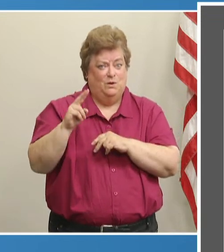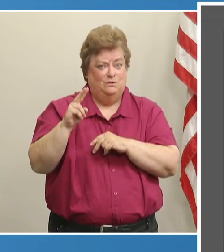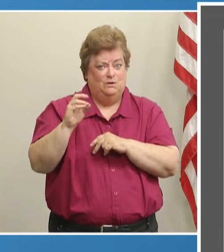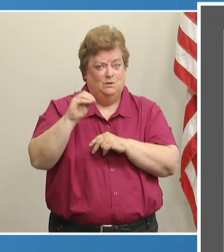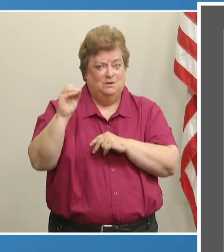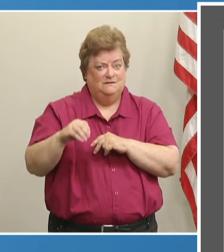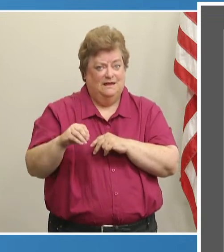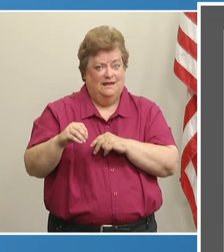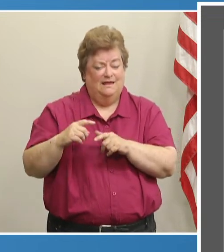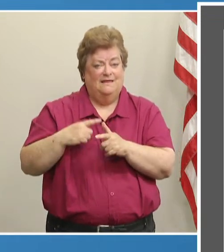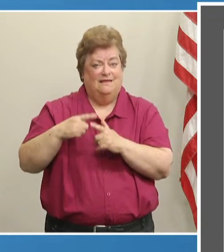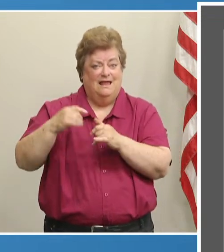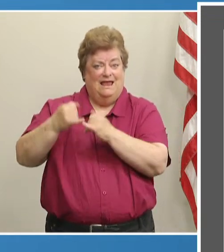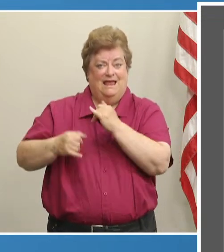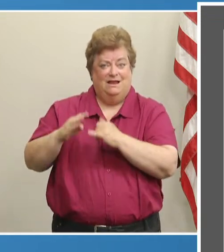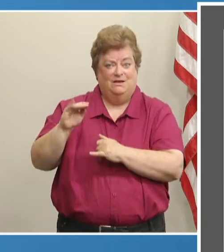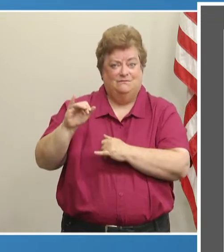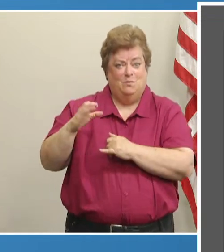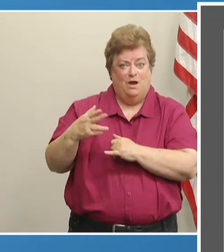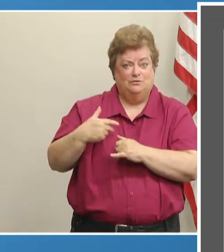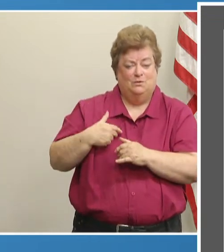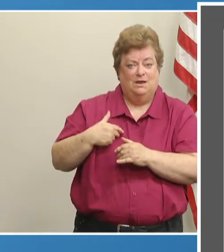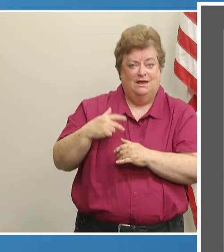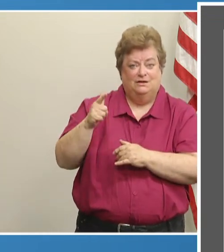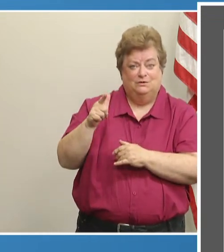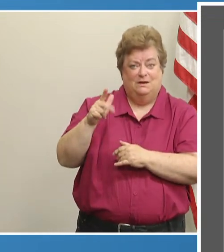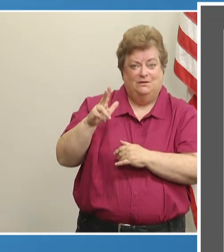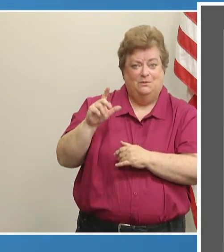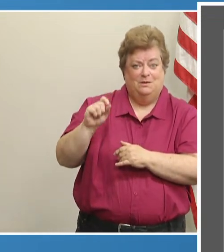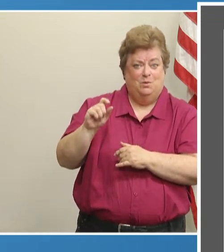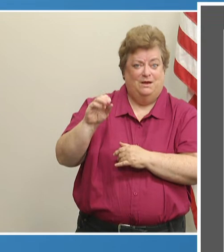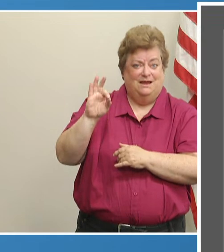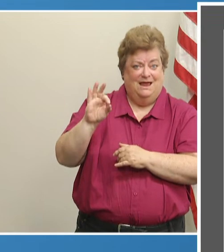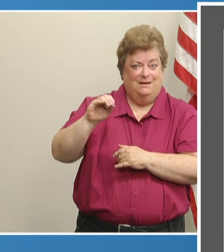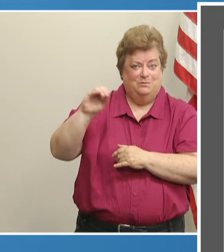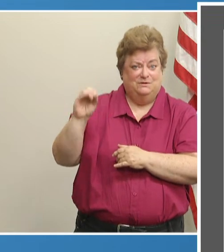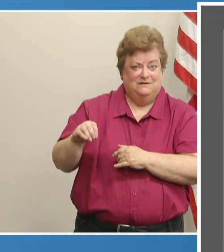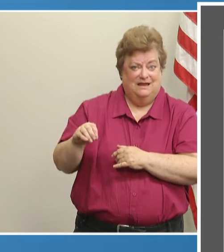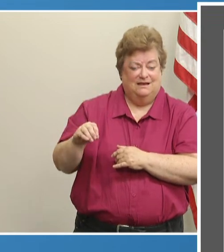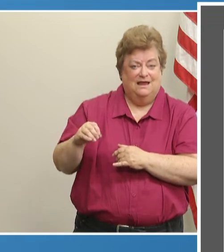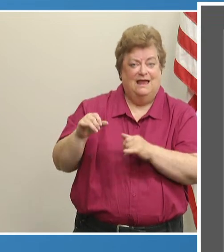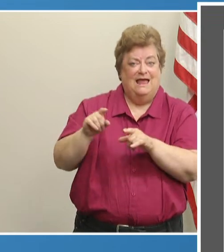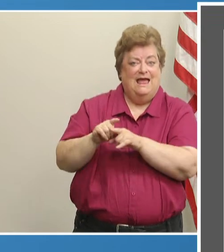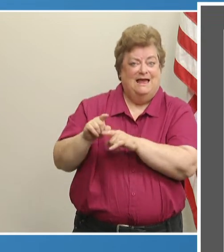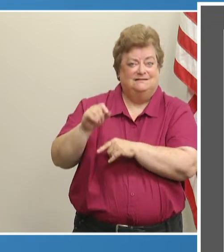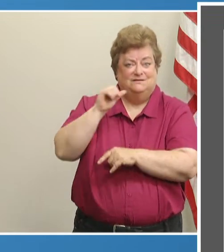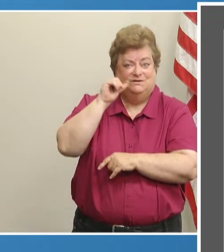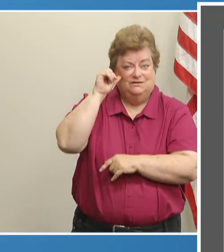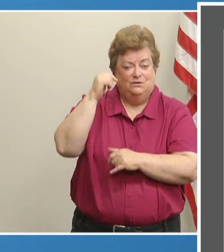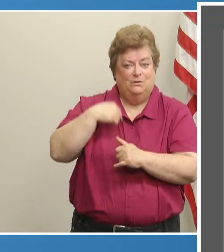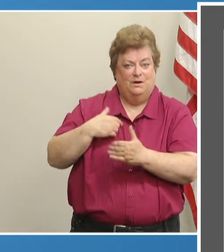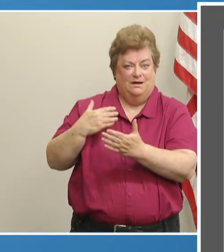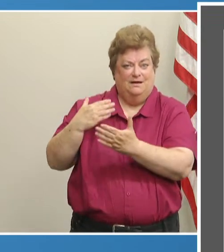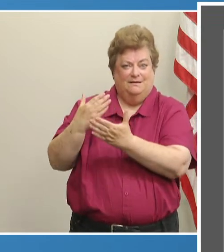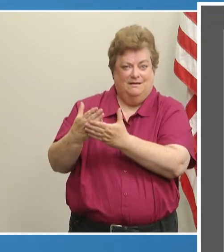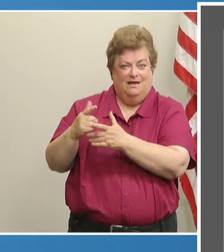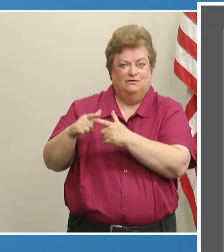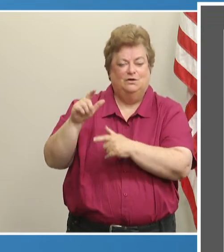12.2%. Then at the end of March, we moved to 23.9%. And as of yesterday, we reached